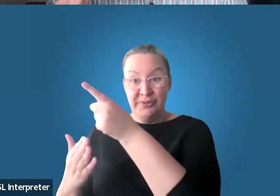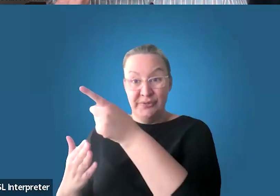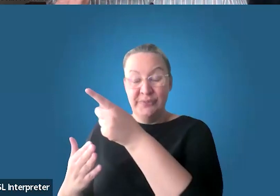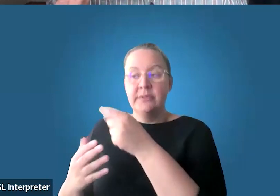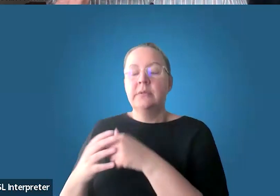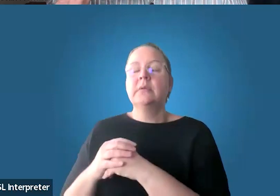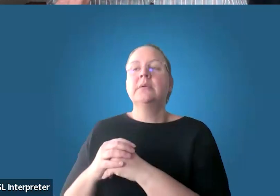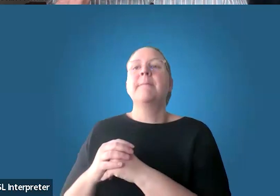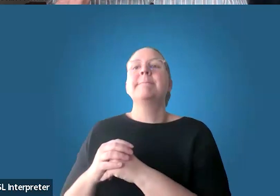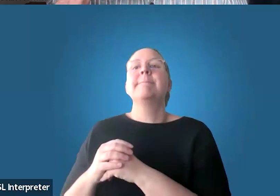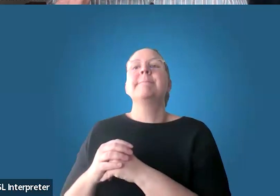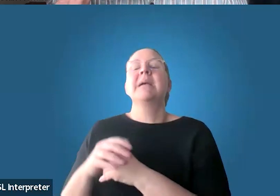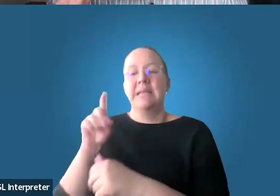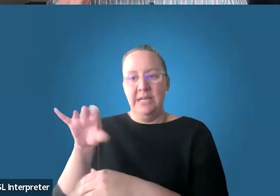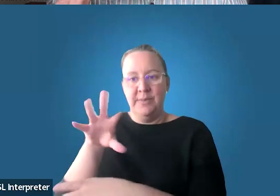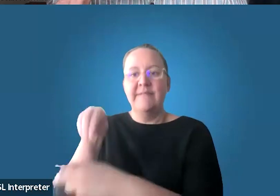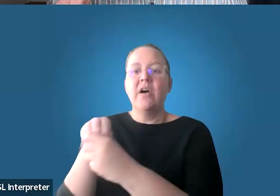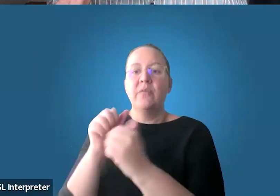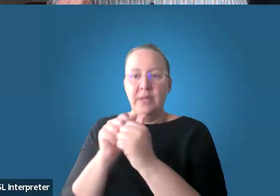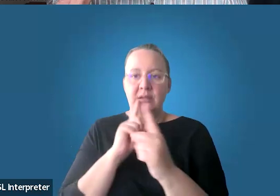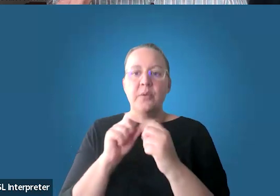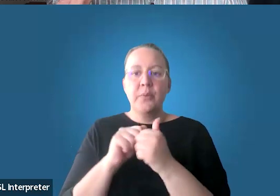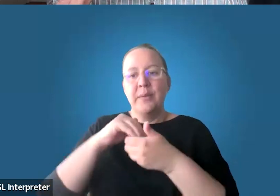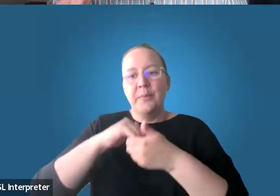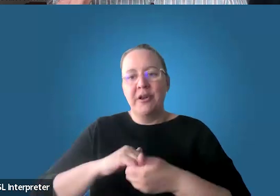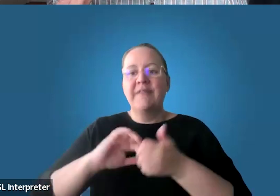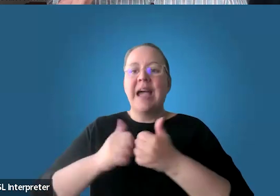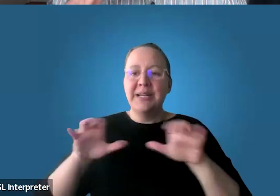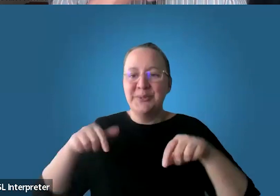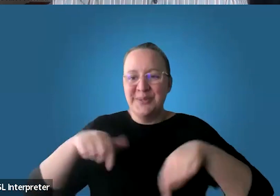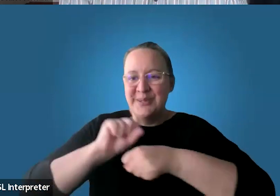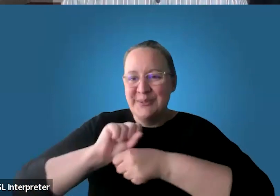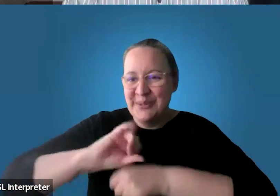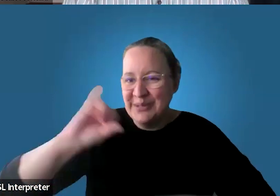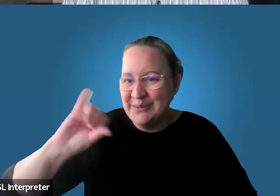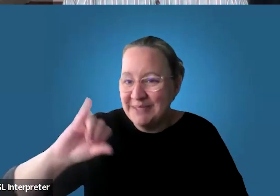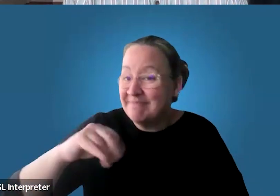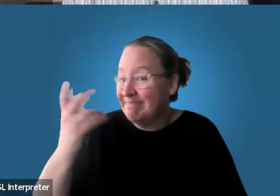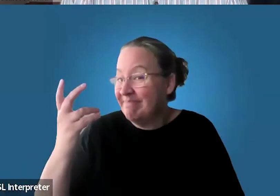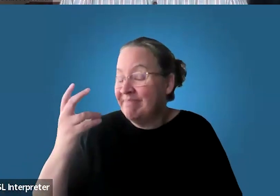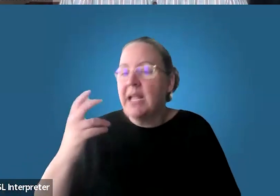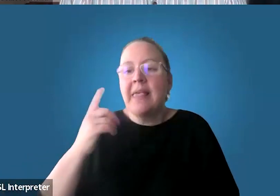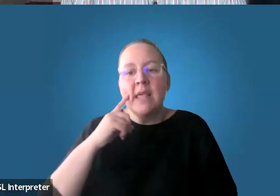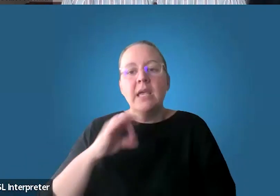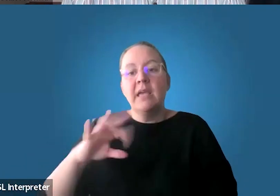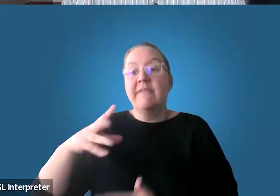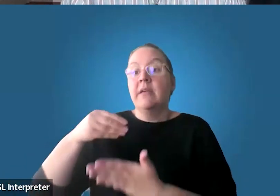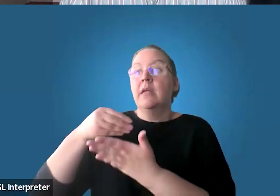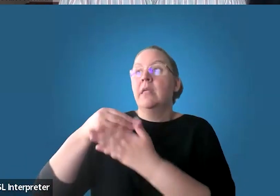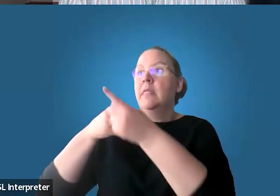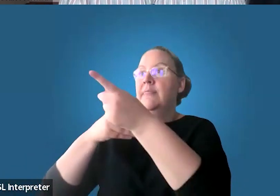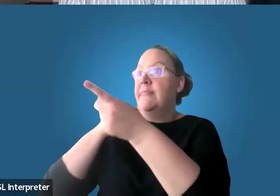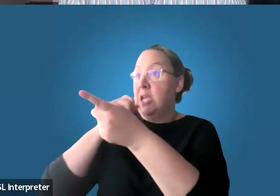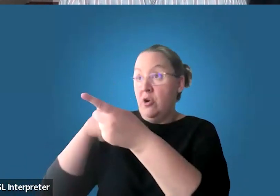in conversation with partners on how to do this work, right? Because I think if funders aren't learning along